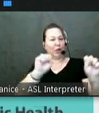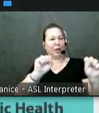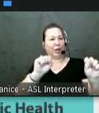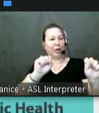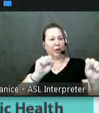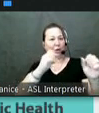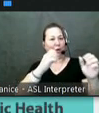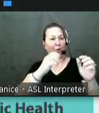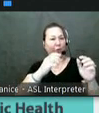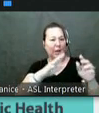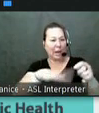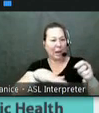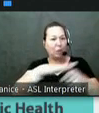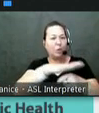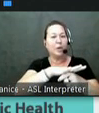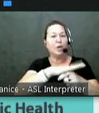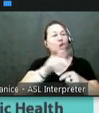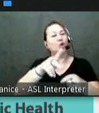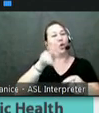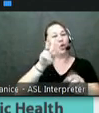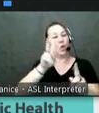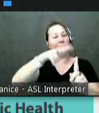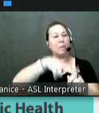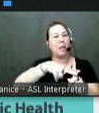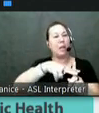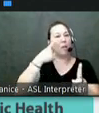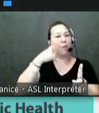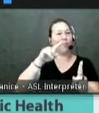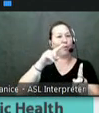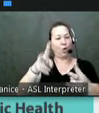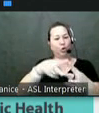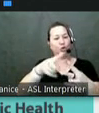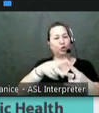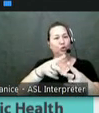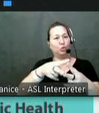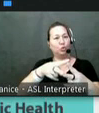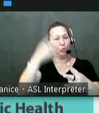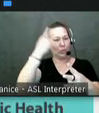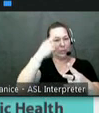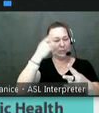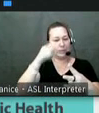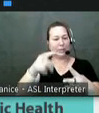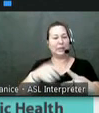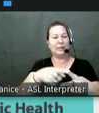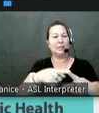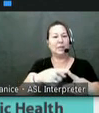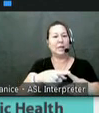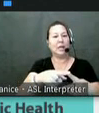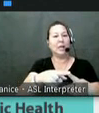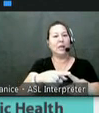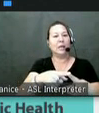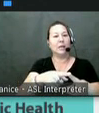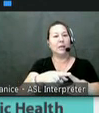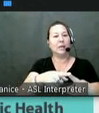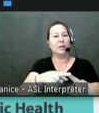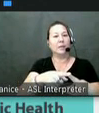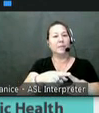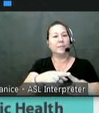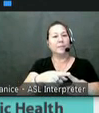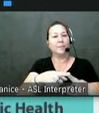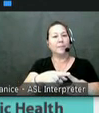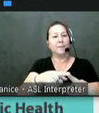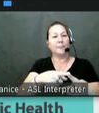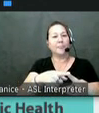two areas. One is you can apply for a waiver for your TK6 student population. But as Dr.